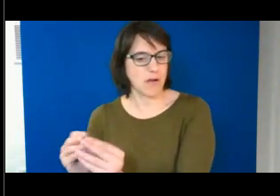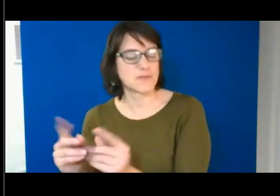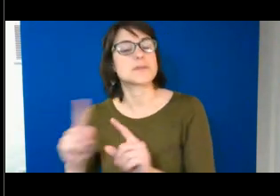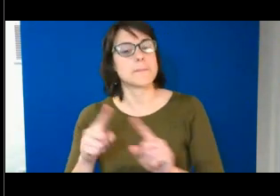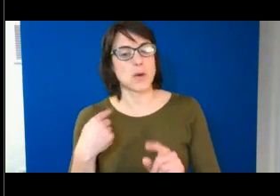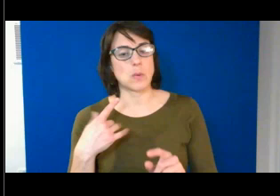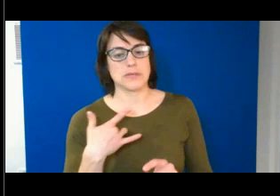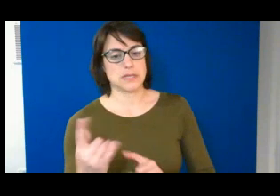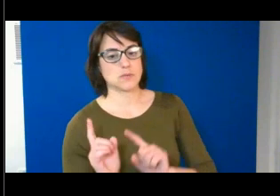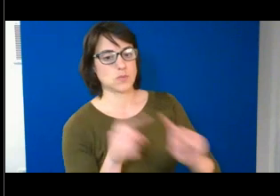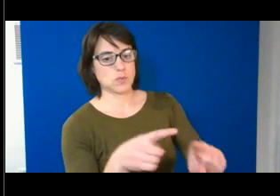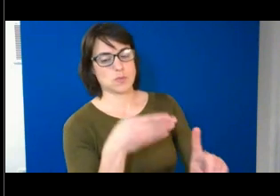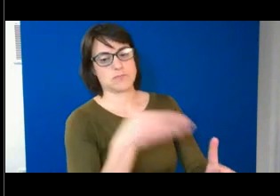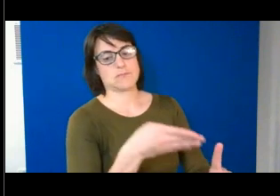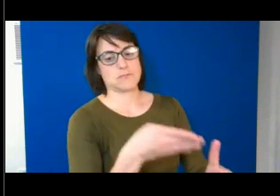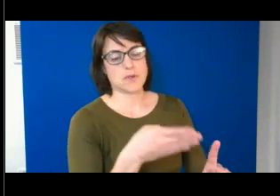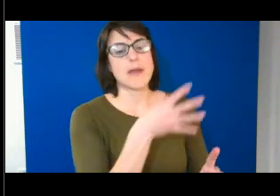outreach events, and through this